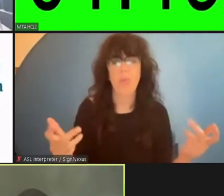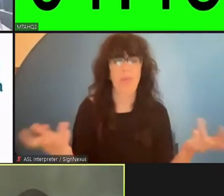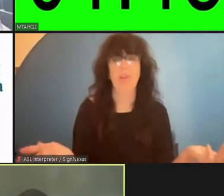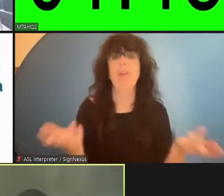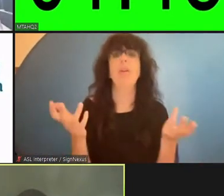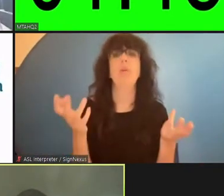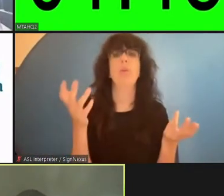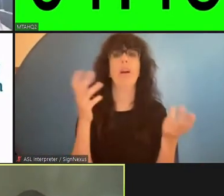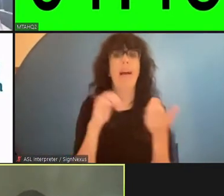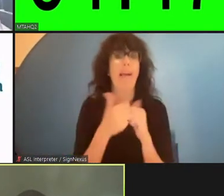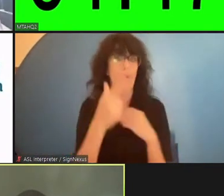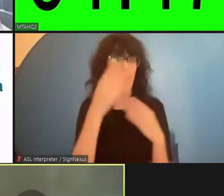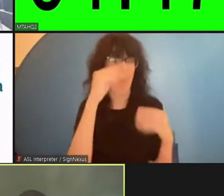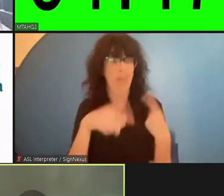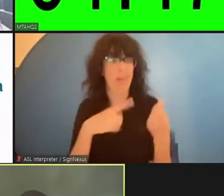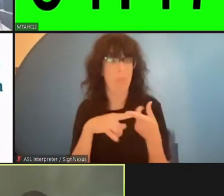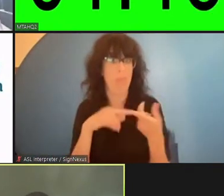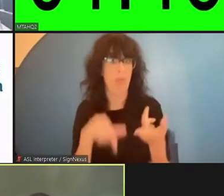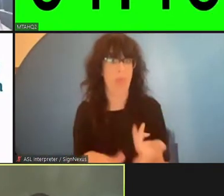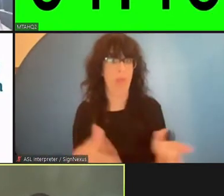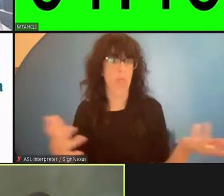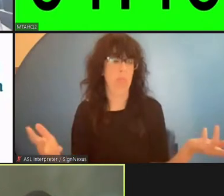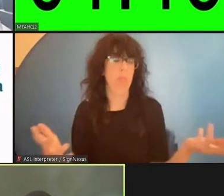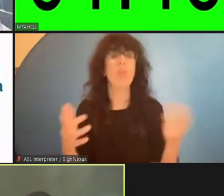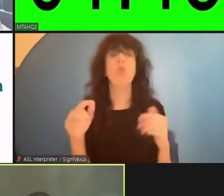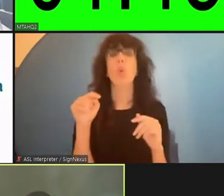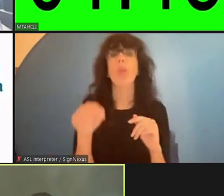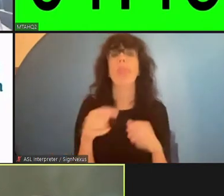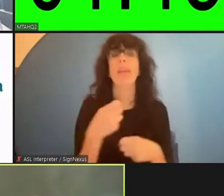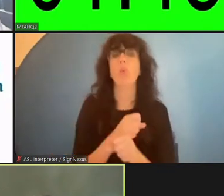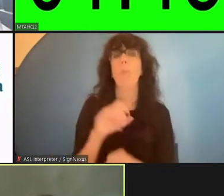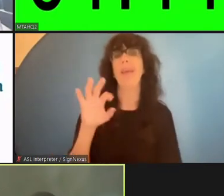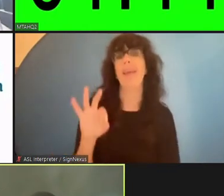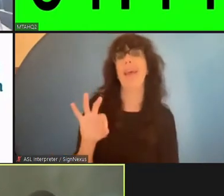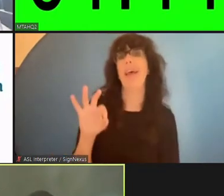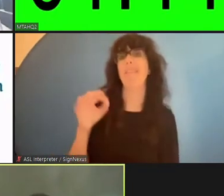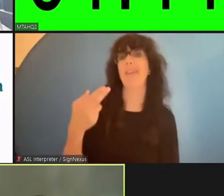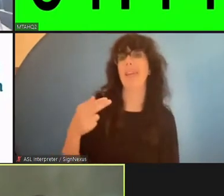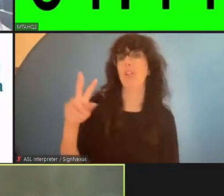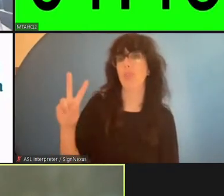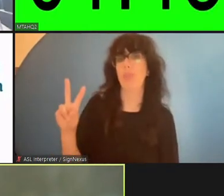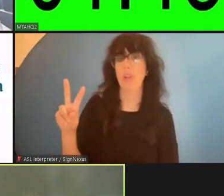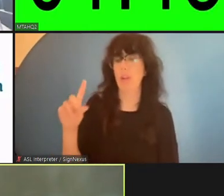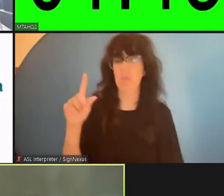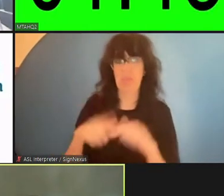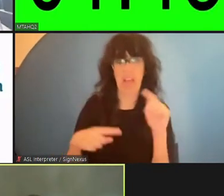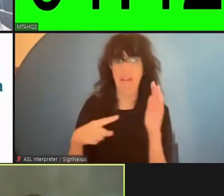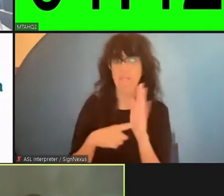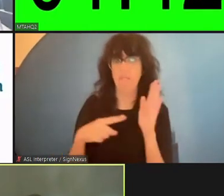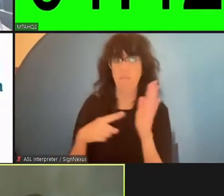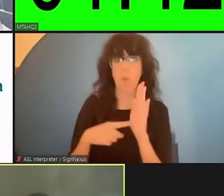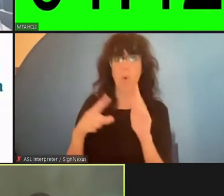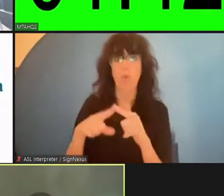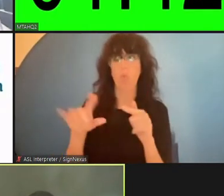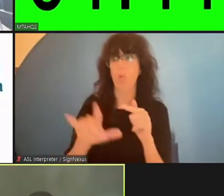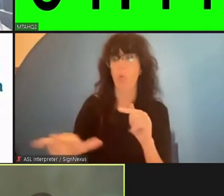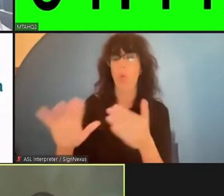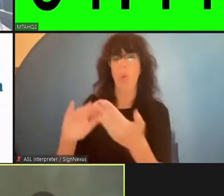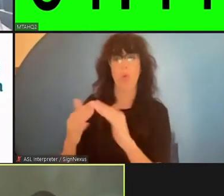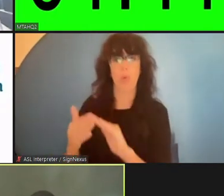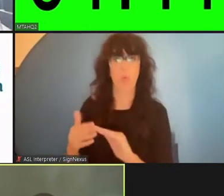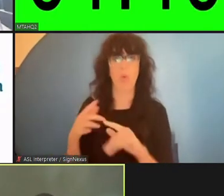so not only will this make fhv unaffordable to these communities but you win now